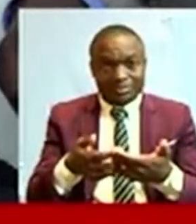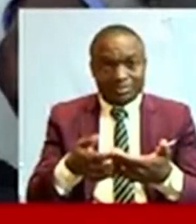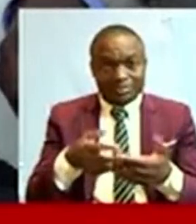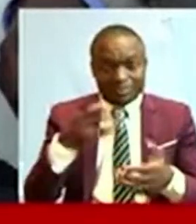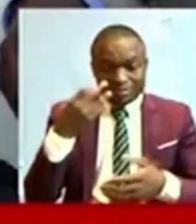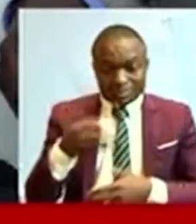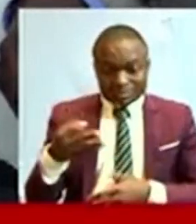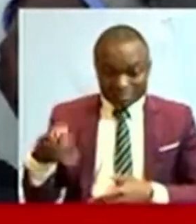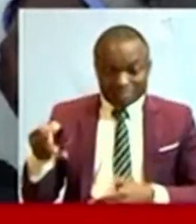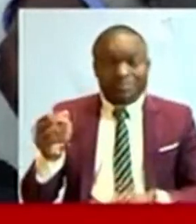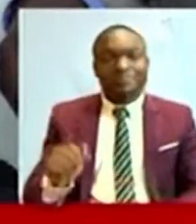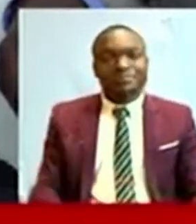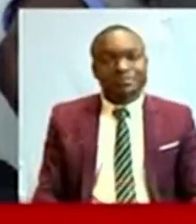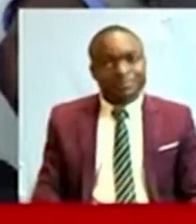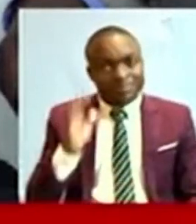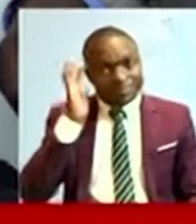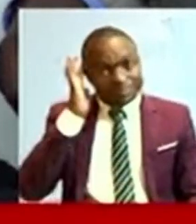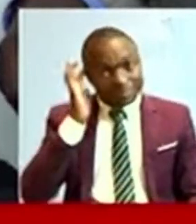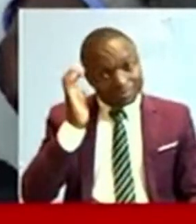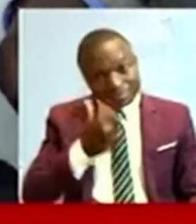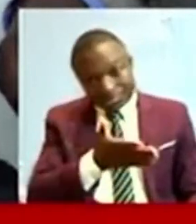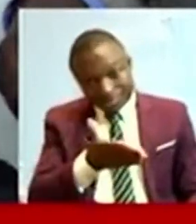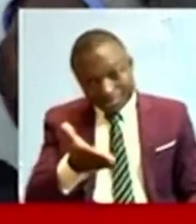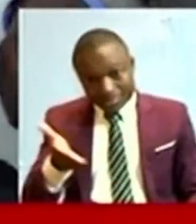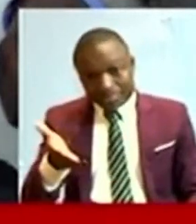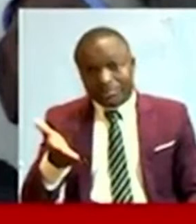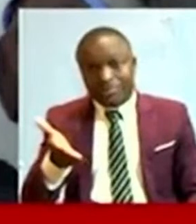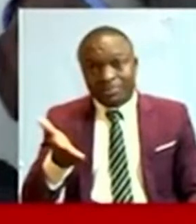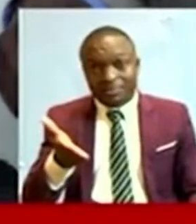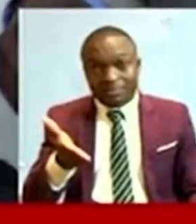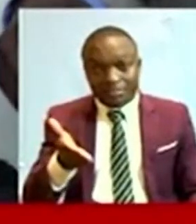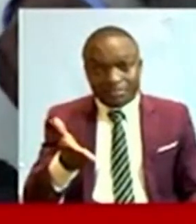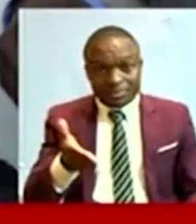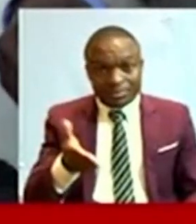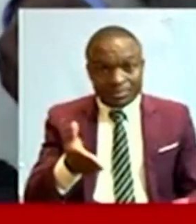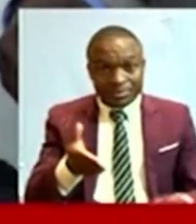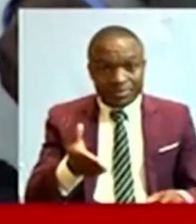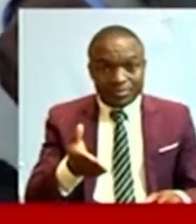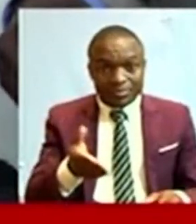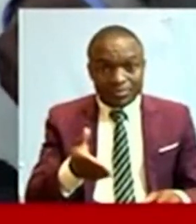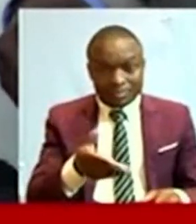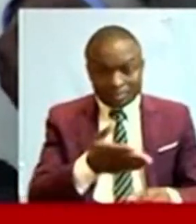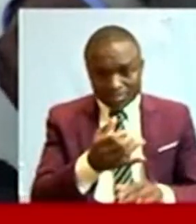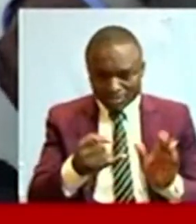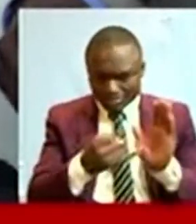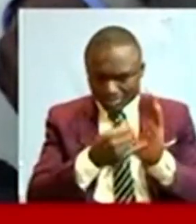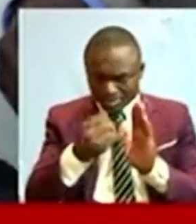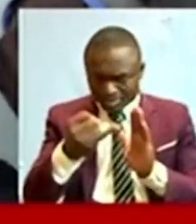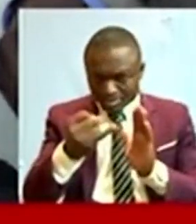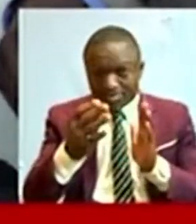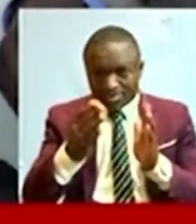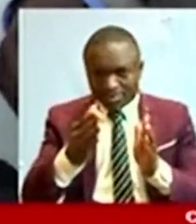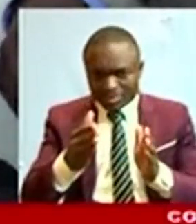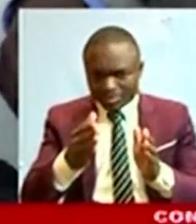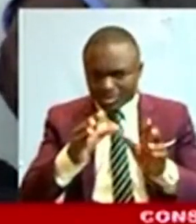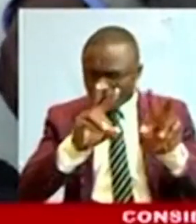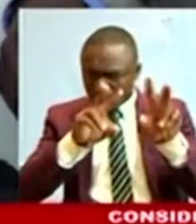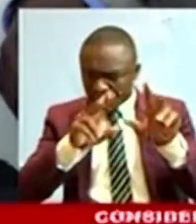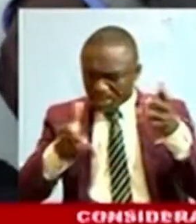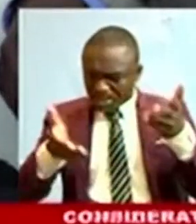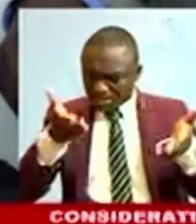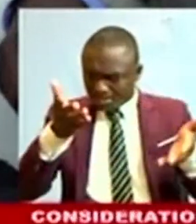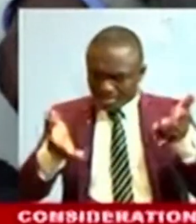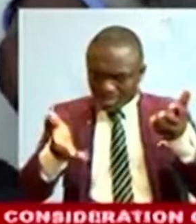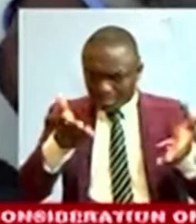facilities. There is an indicator that measures the percentage of functional ambulances or runners,